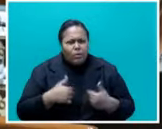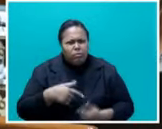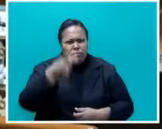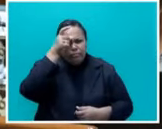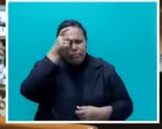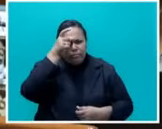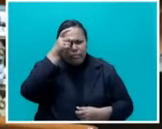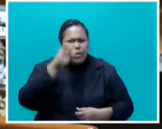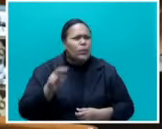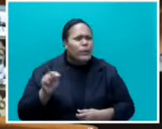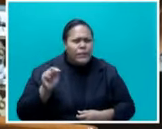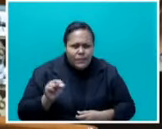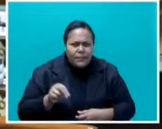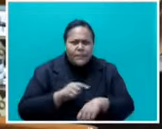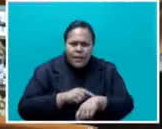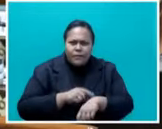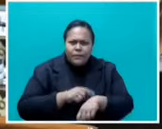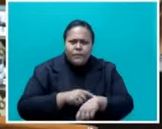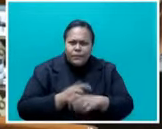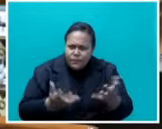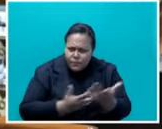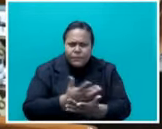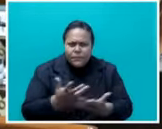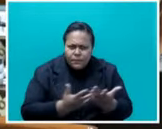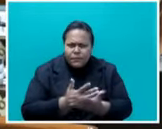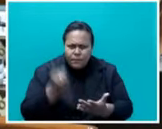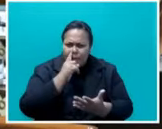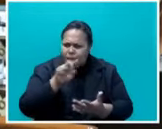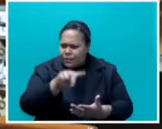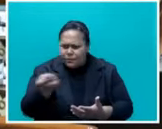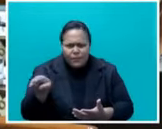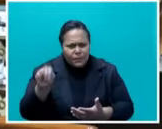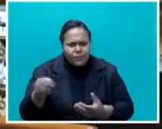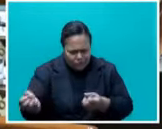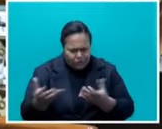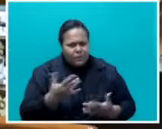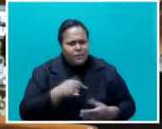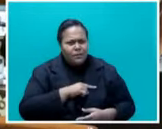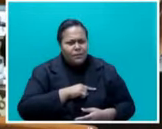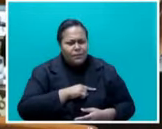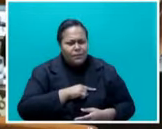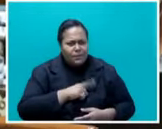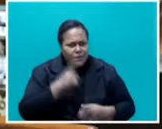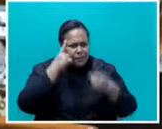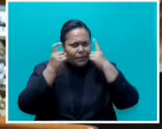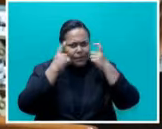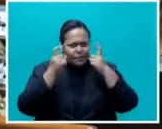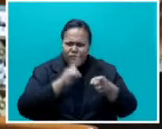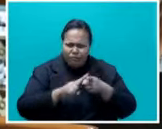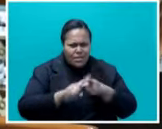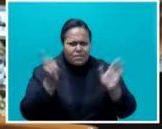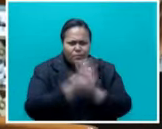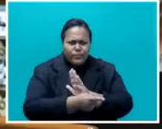to take time and consider and let people make the submissions. So, rushing this bill, in